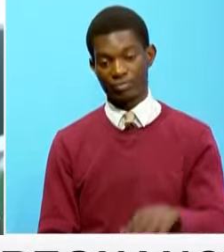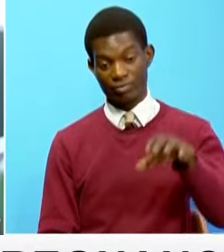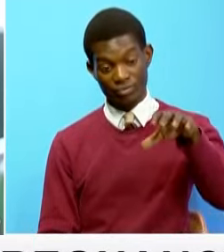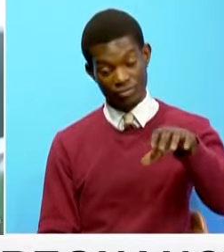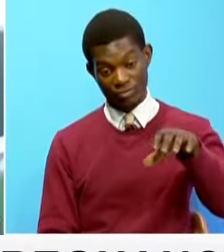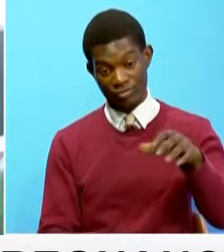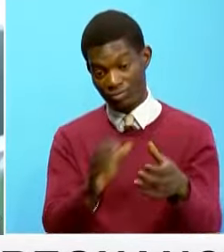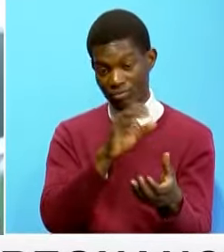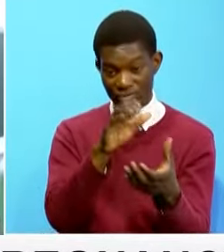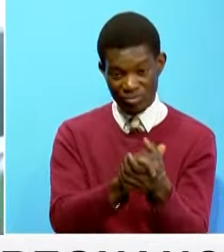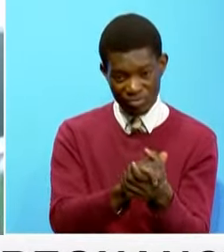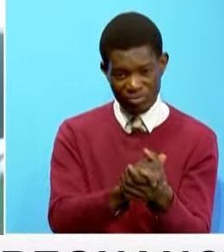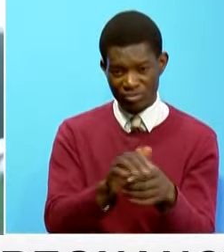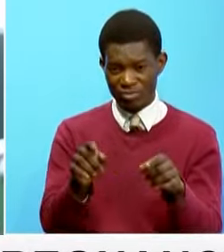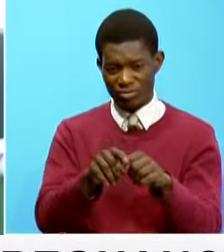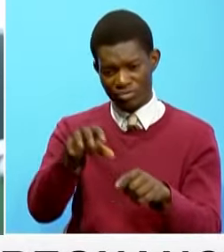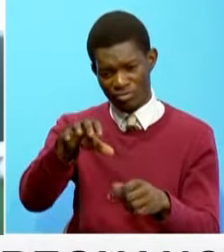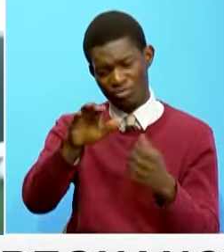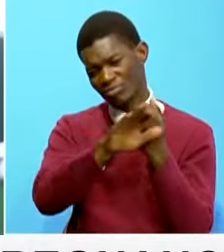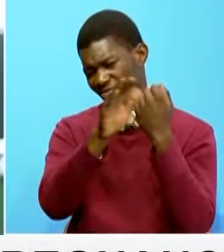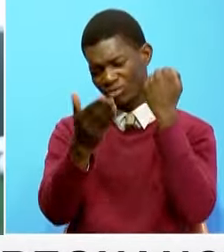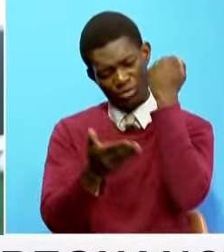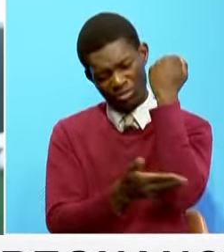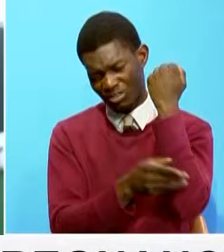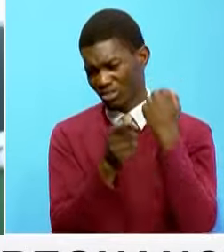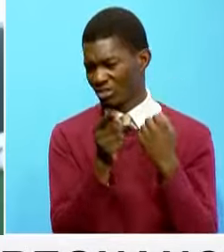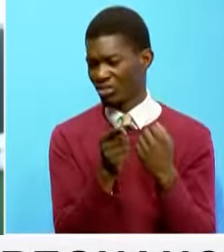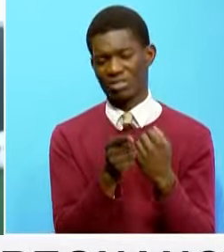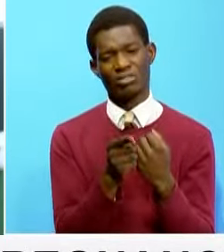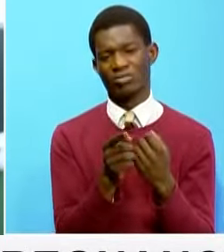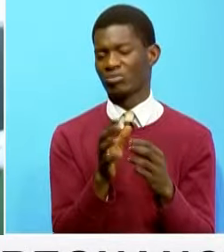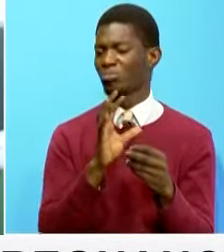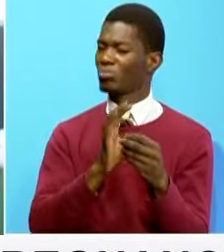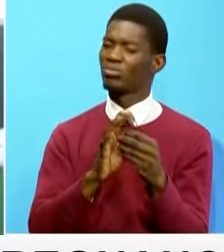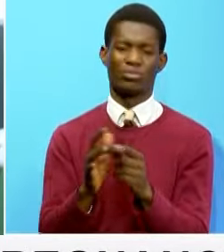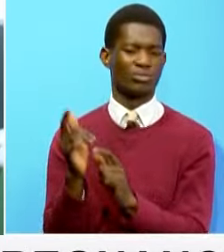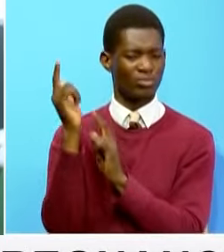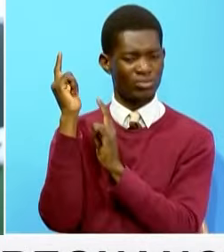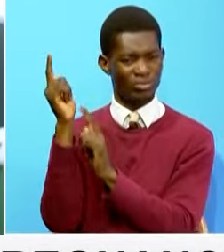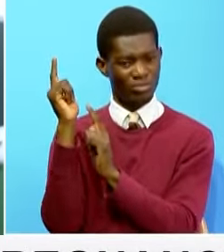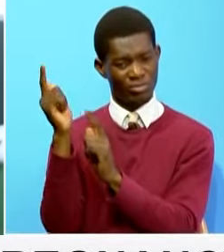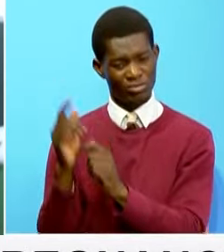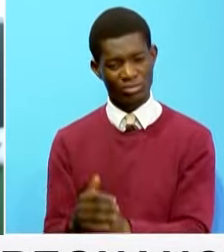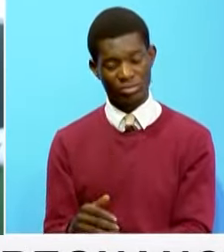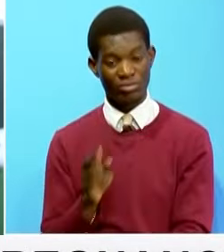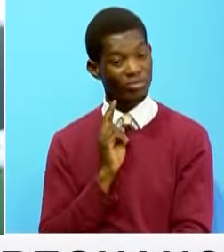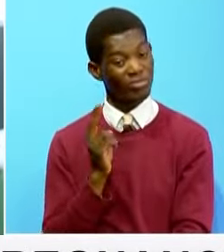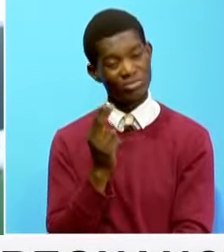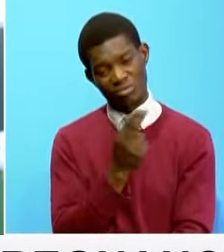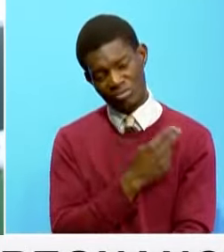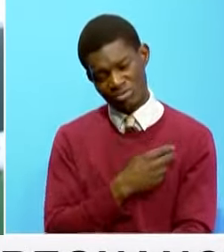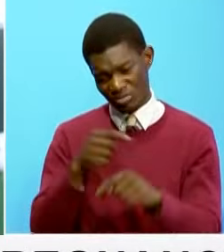marriage, these are critical issues that as a district we are also trying to